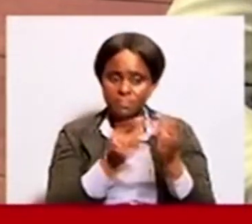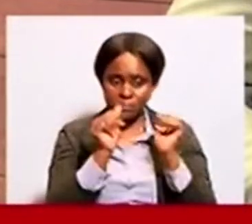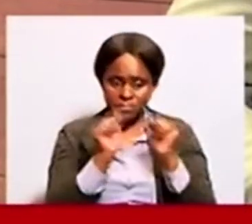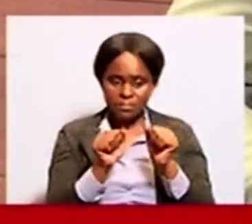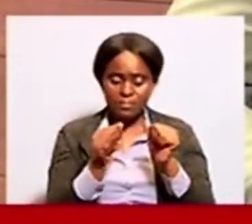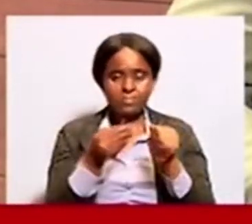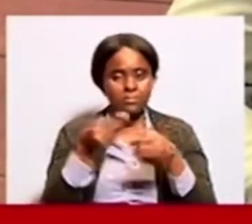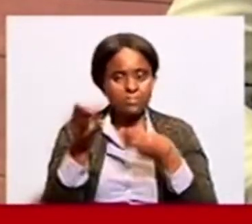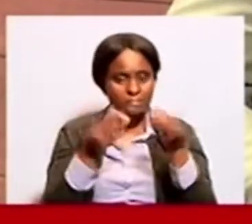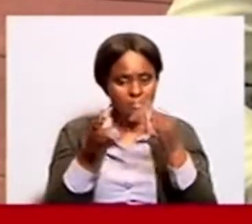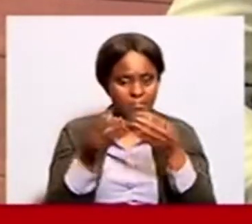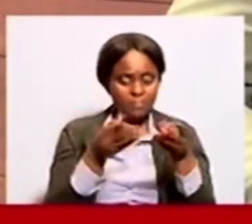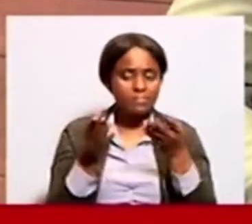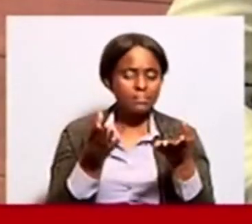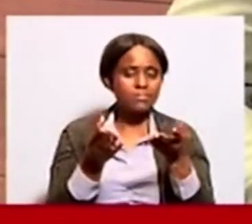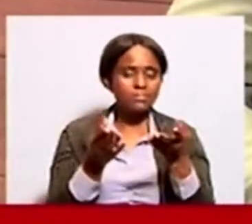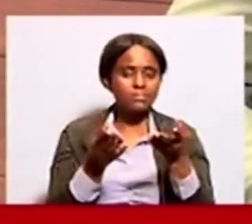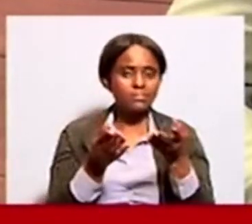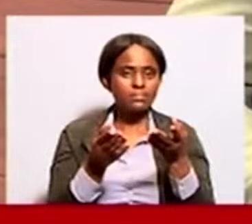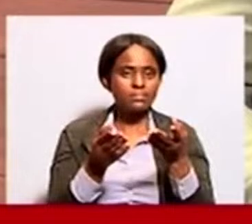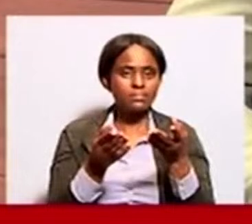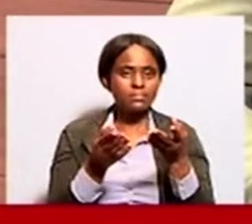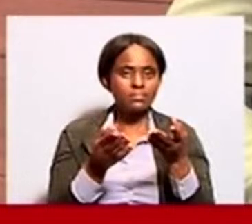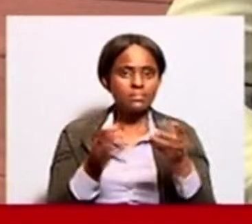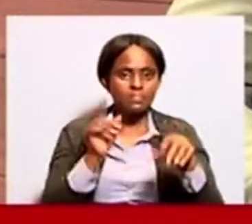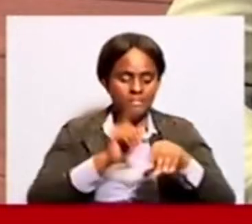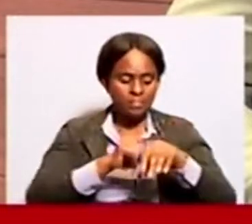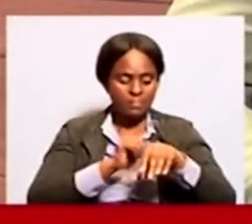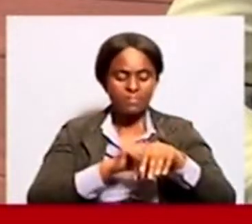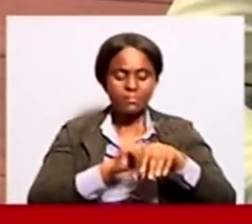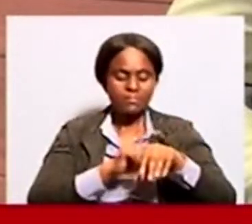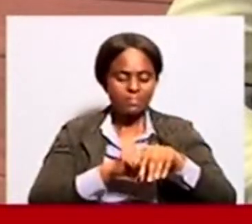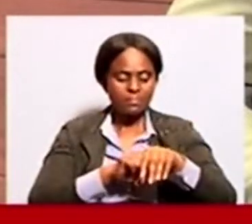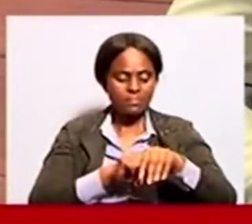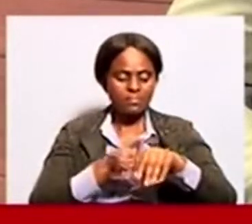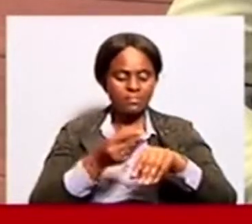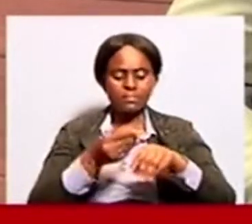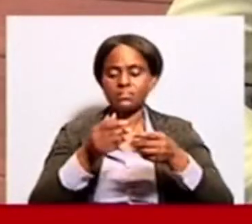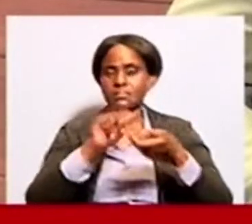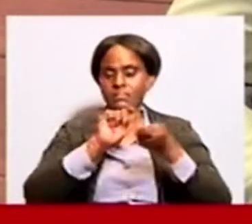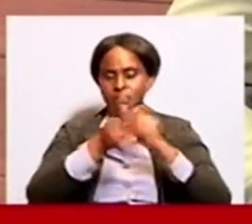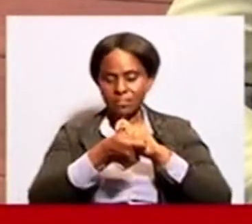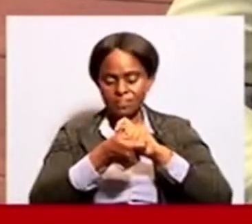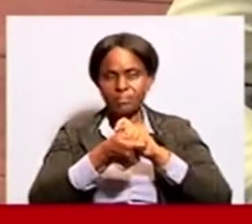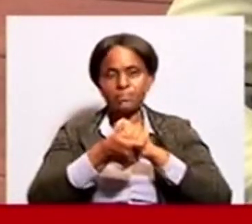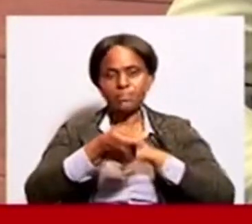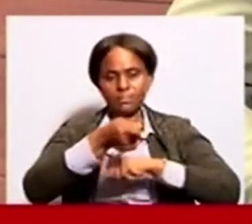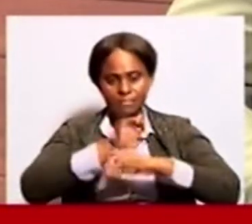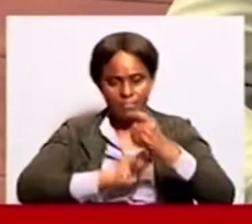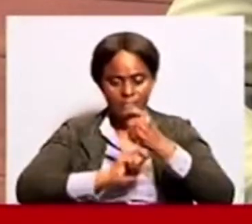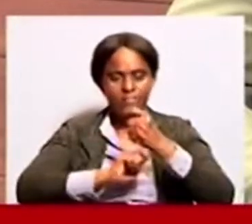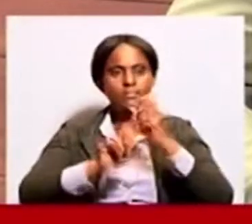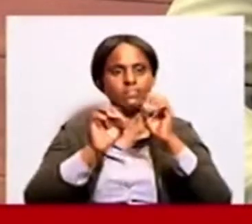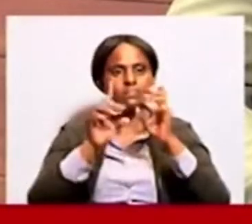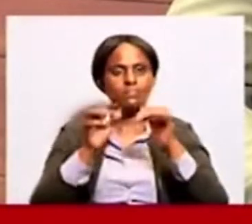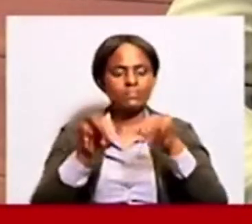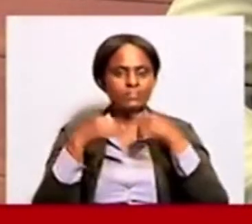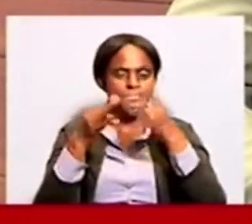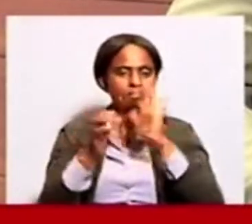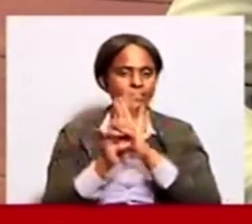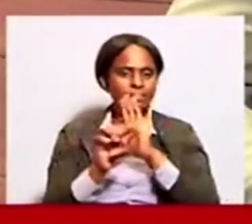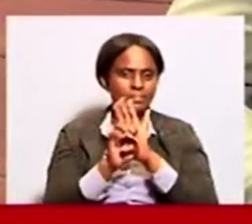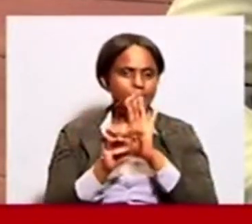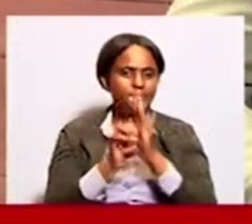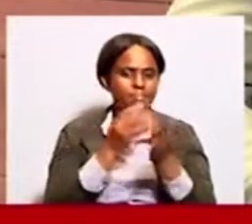been spent at the time the exchange rate was okay. I'll give you an example